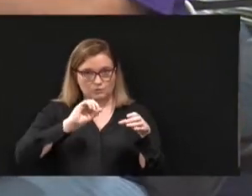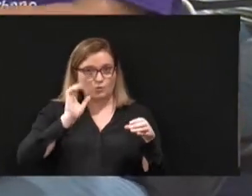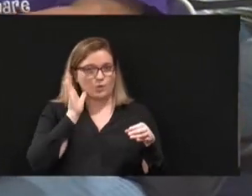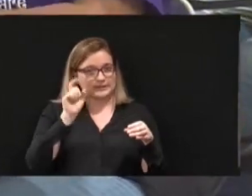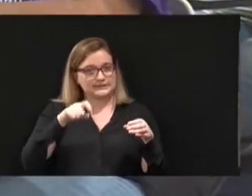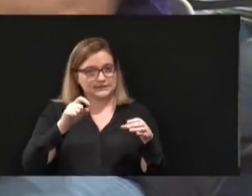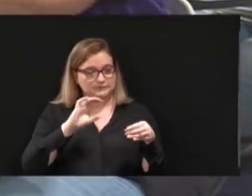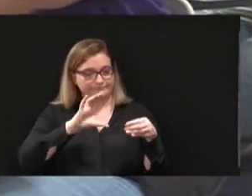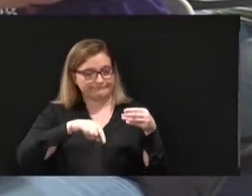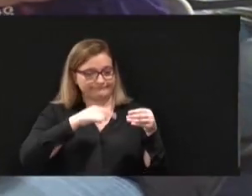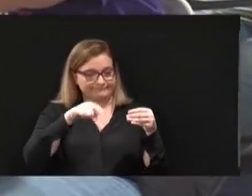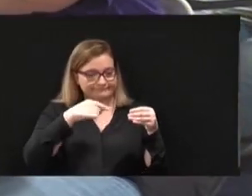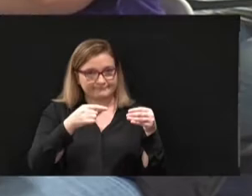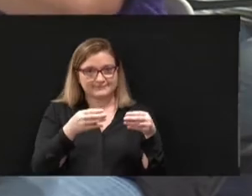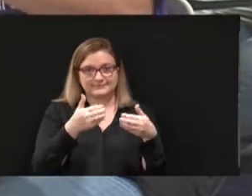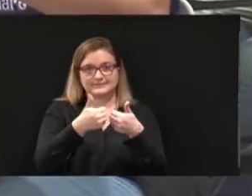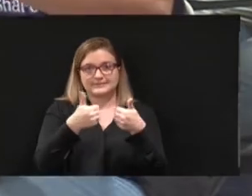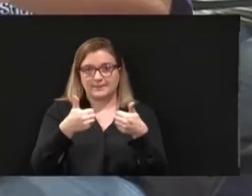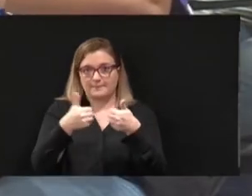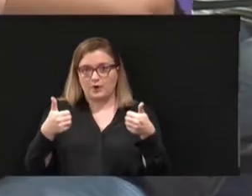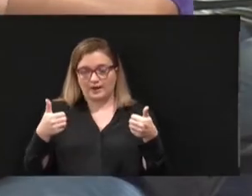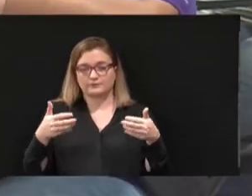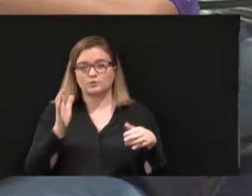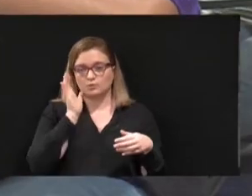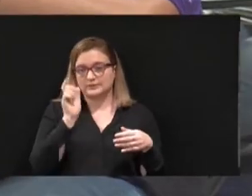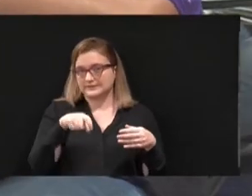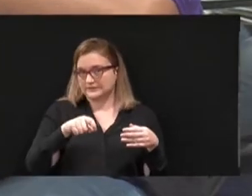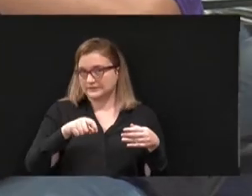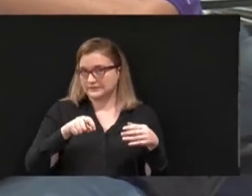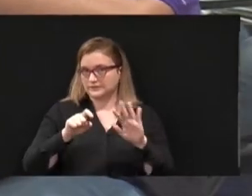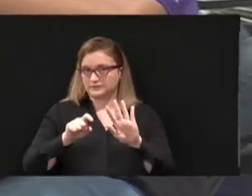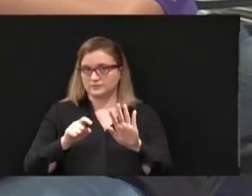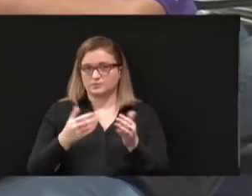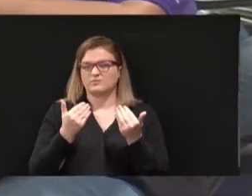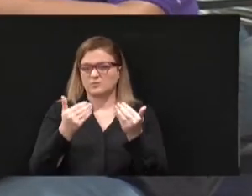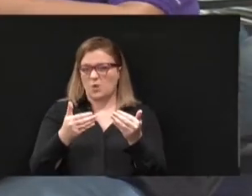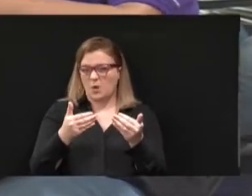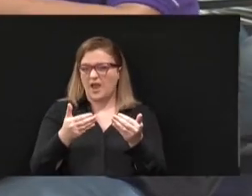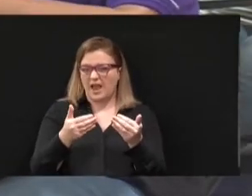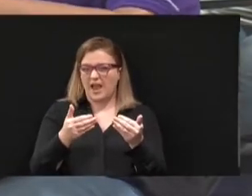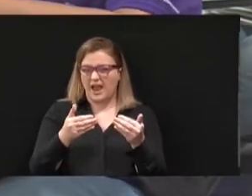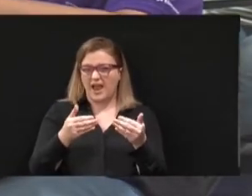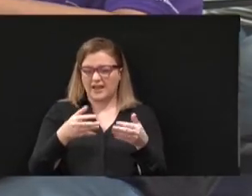open up the decks right now and put them in rubber bands. So grab a rubber band